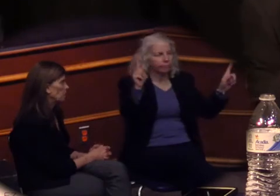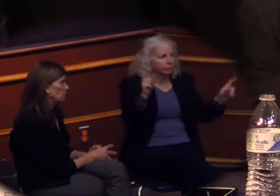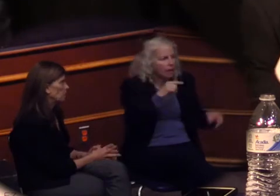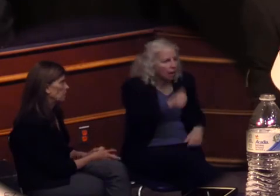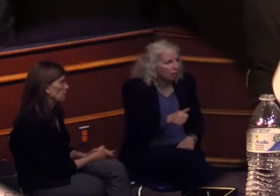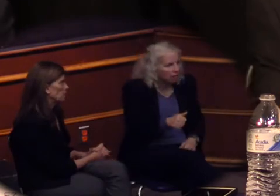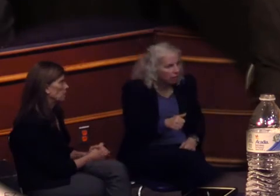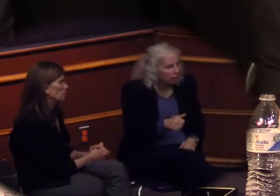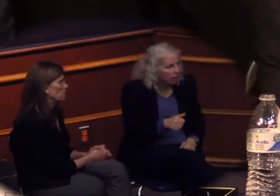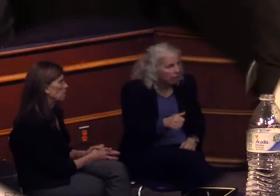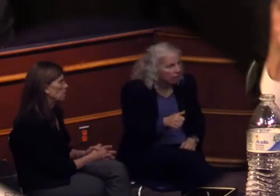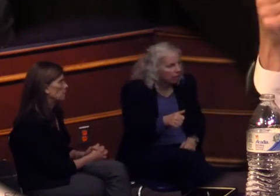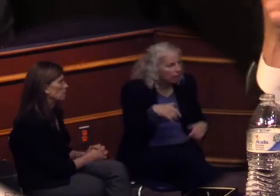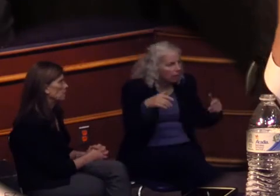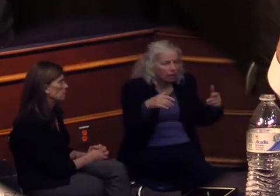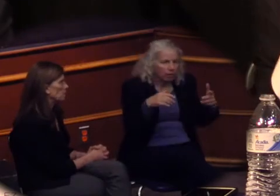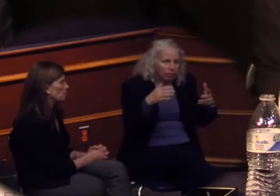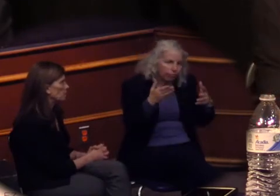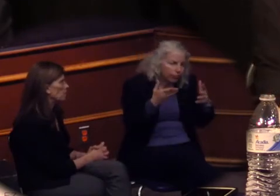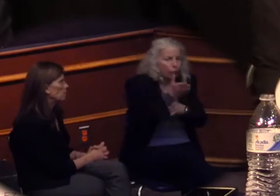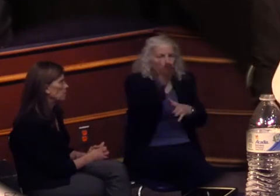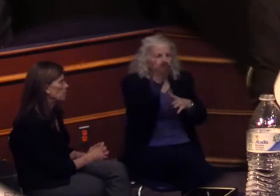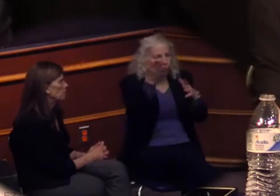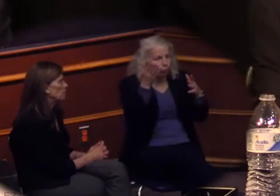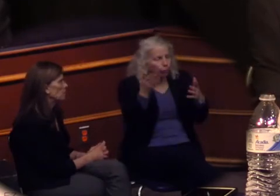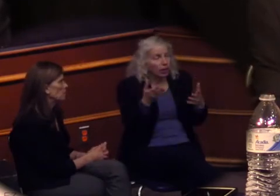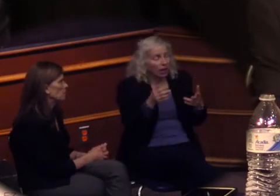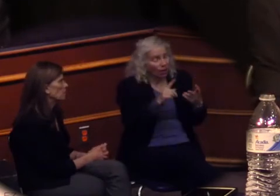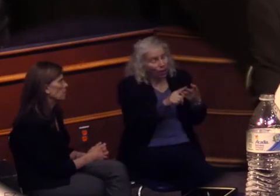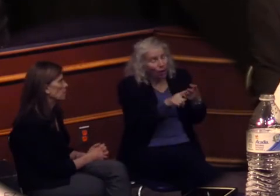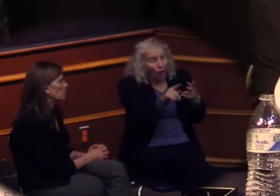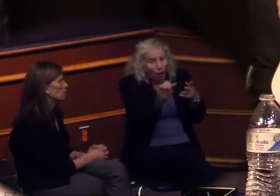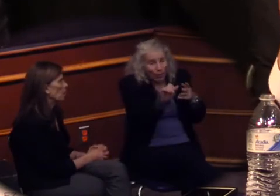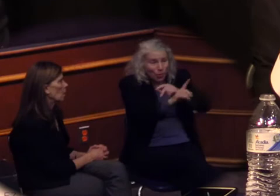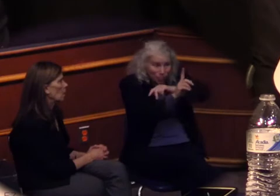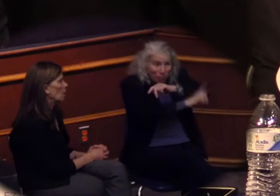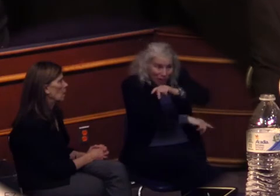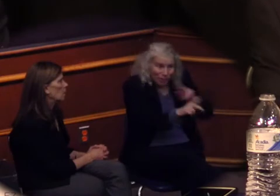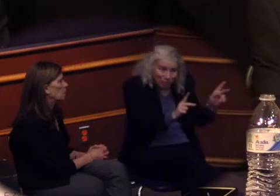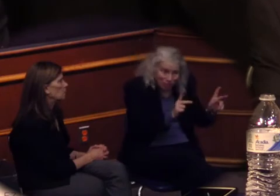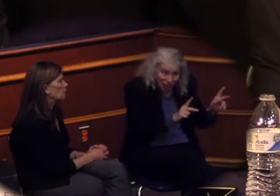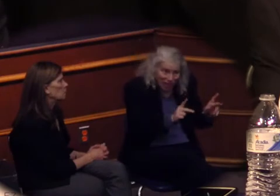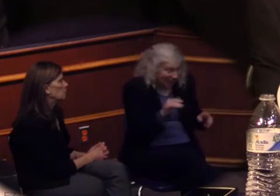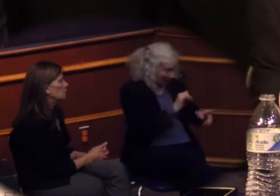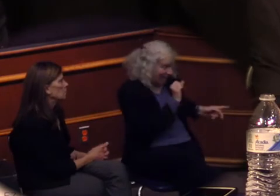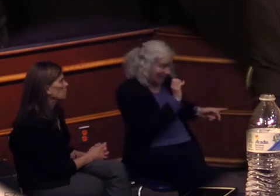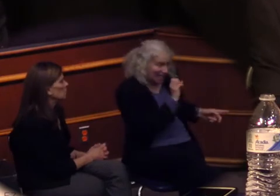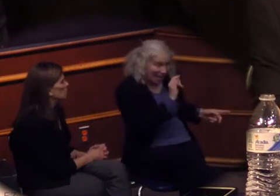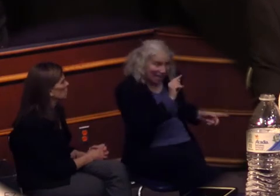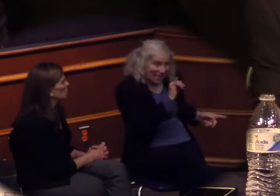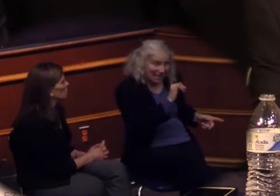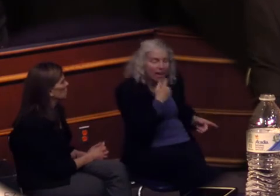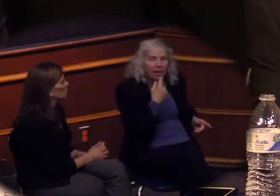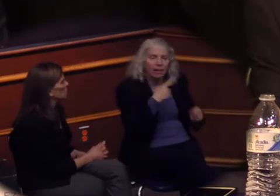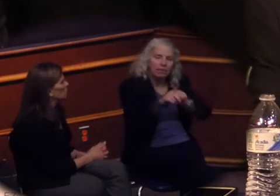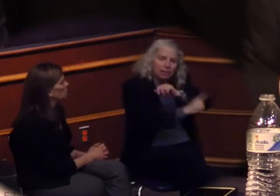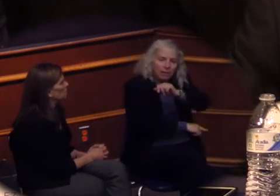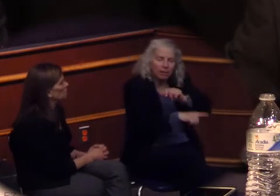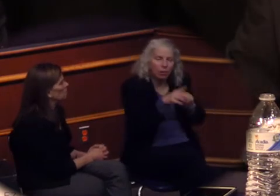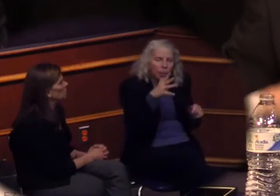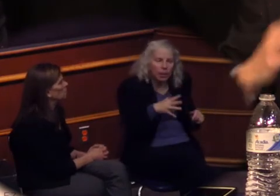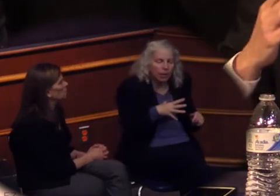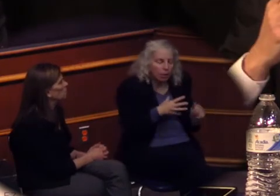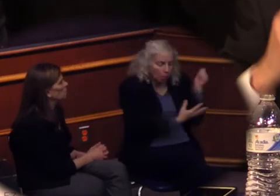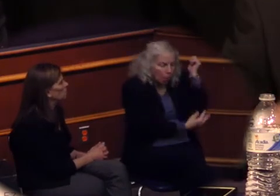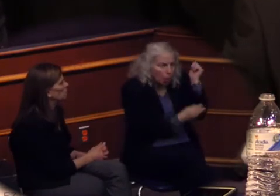Secondly, secondly, this is also punitive, as Seti just said. It is punitive for women, poor women, who